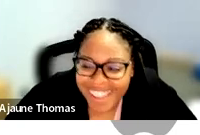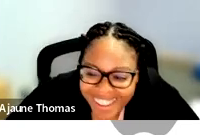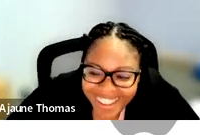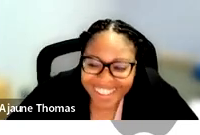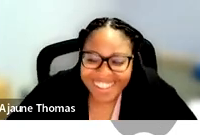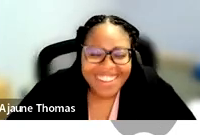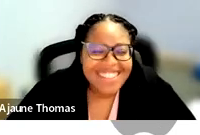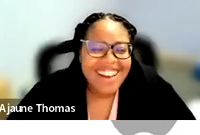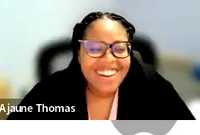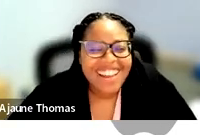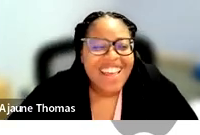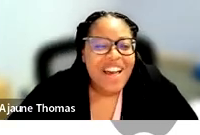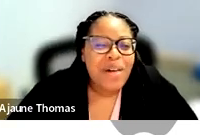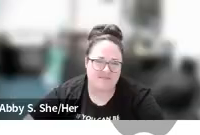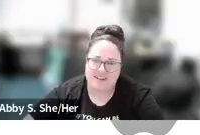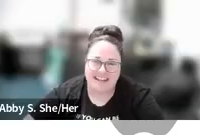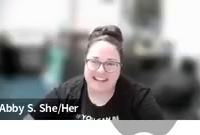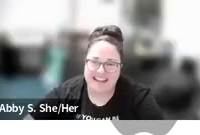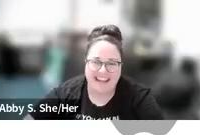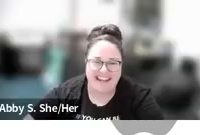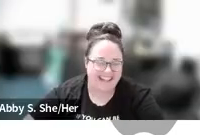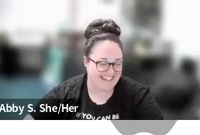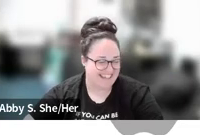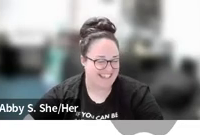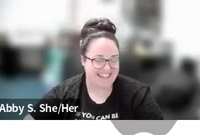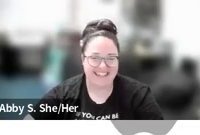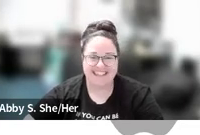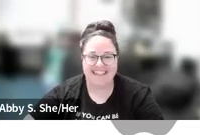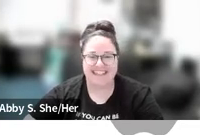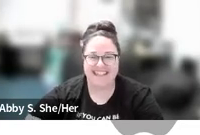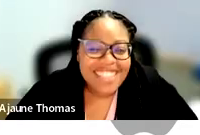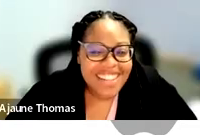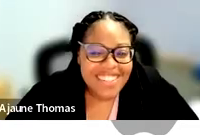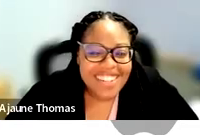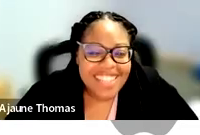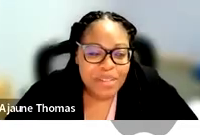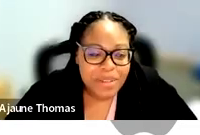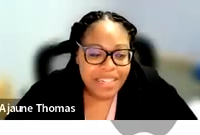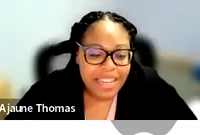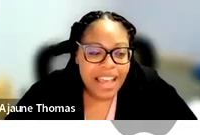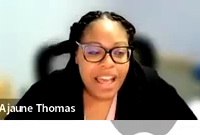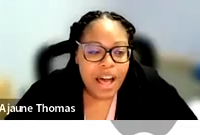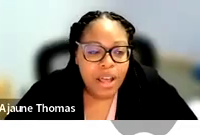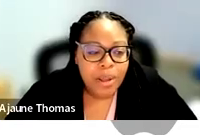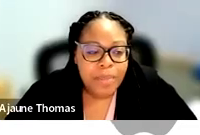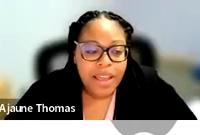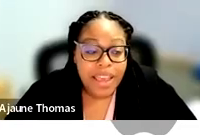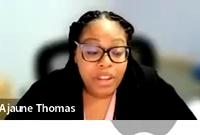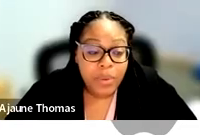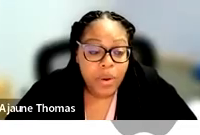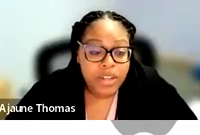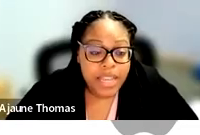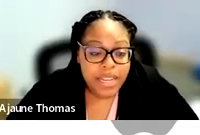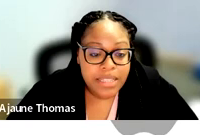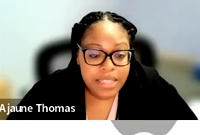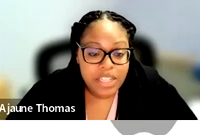iOS, sorry. It's been a long morning. Interaction and touch accessibility. Again,